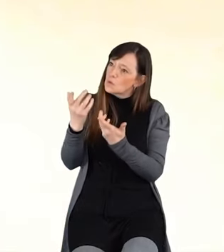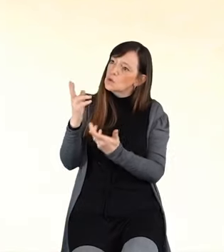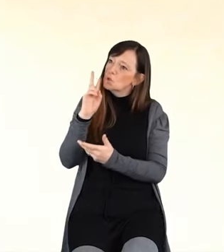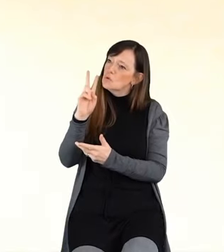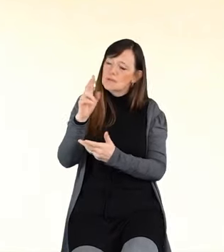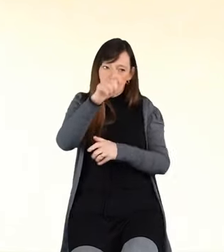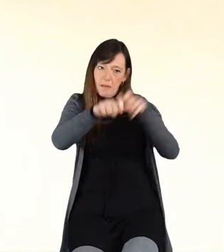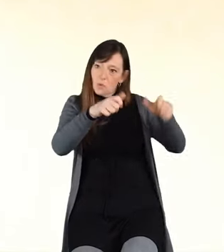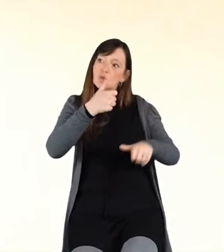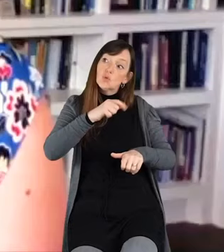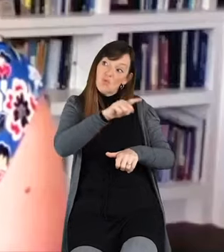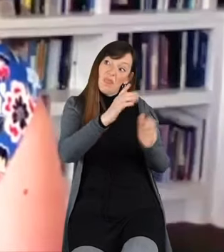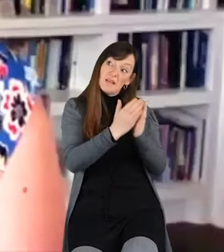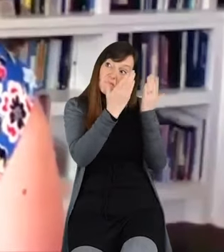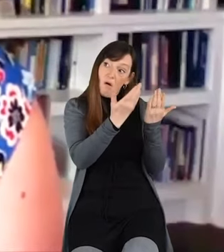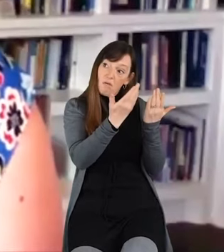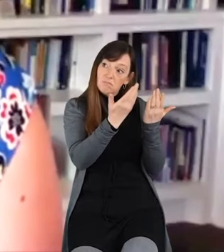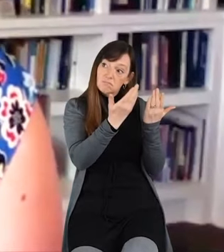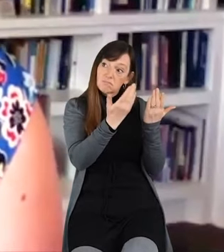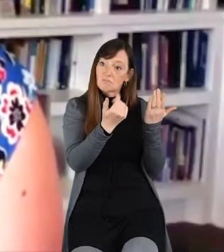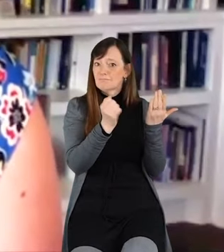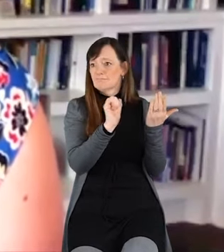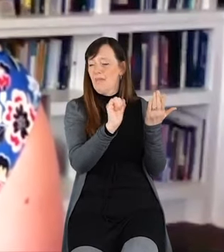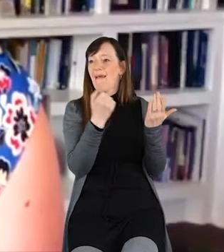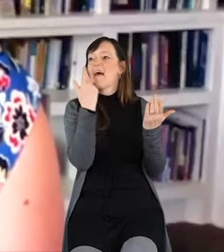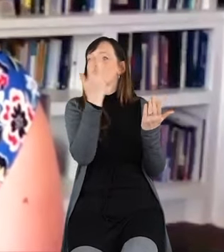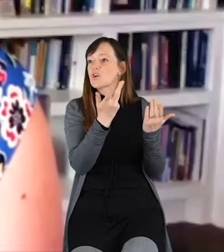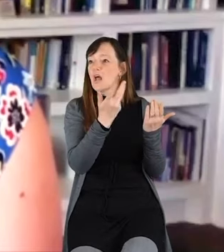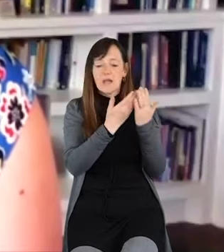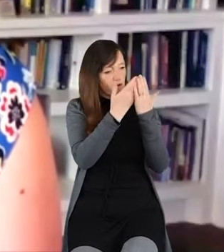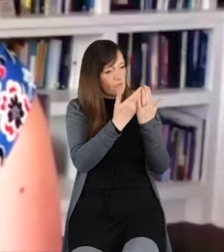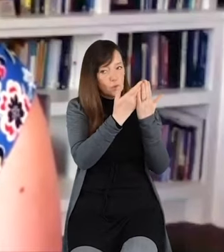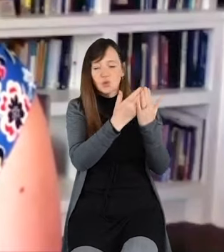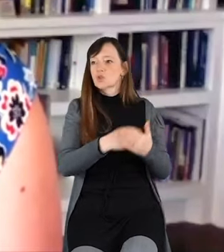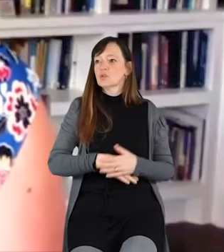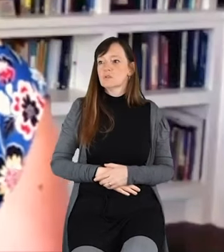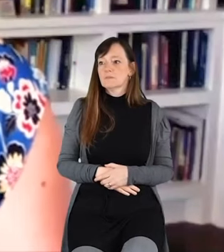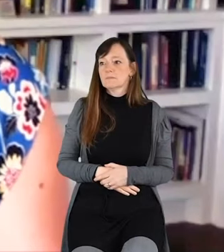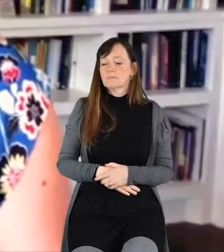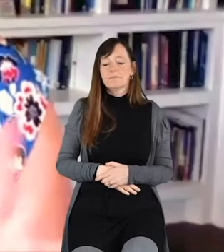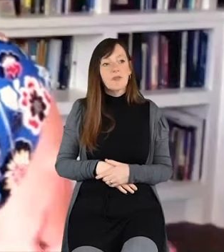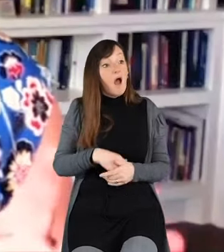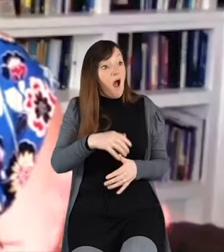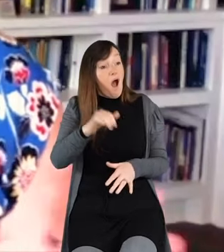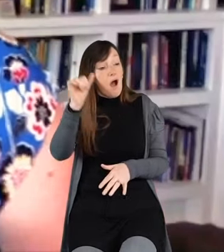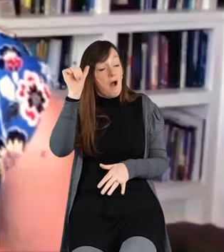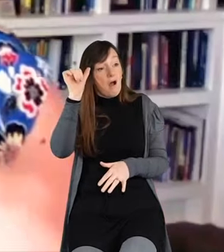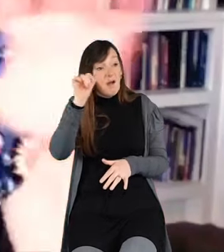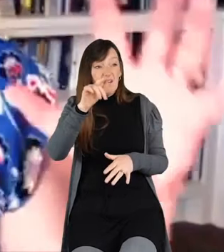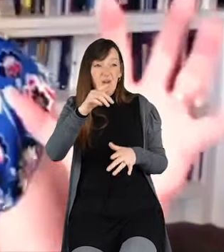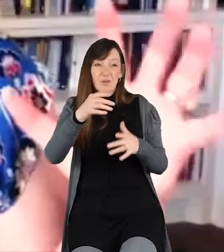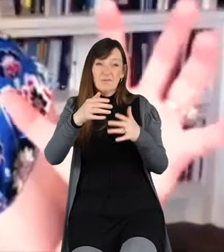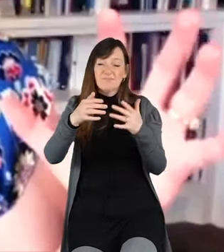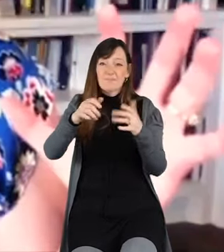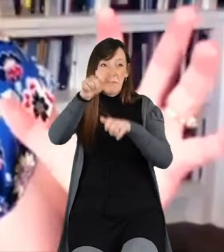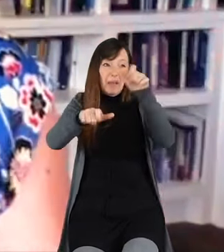day-to-day devotions? Well, one thing I know about grieving people is that most of us can't like take